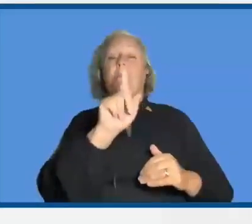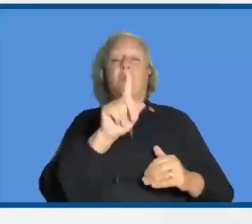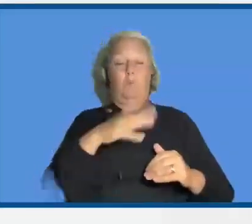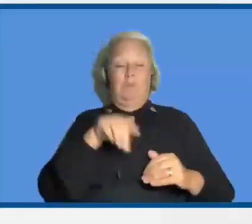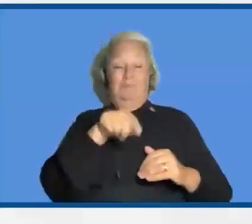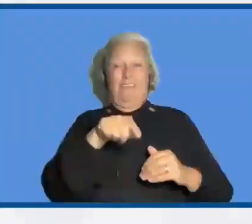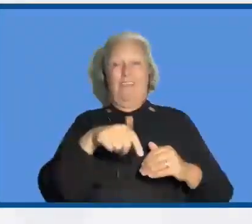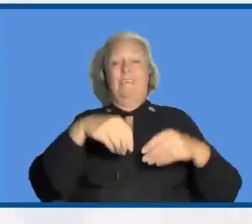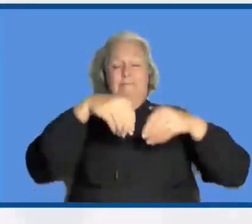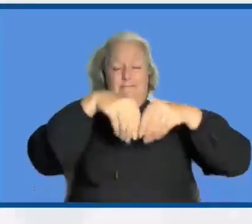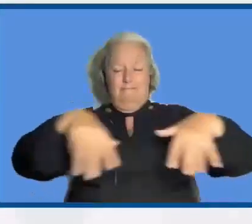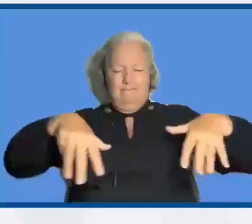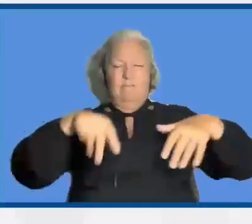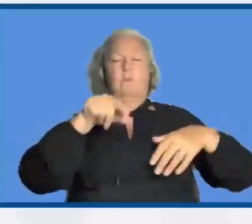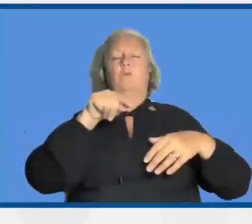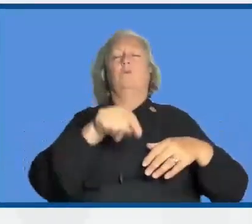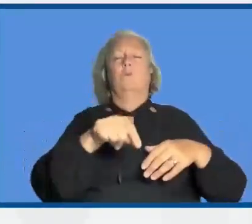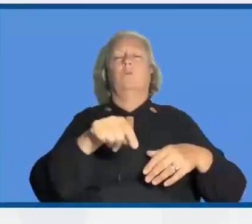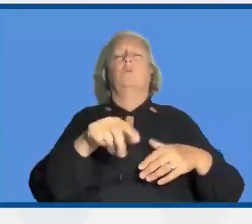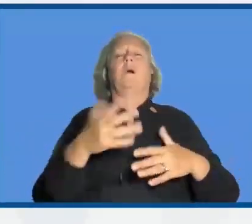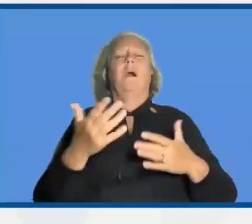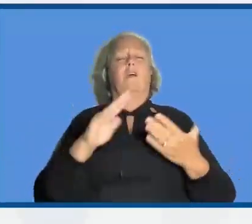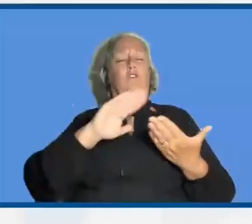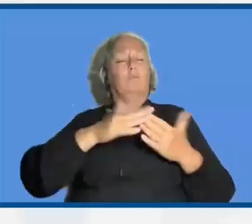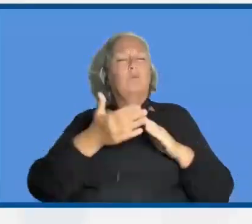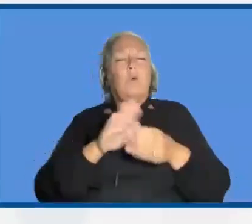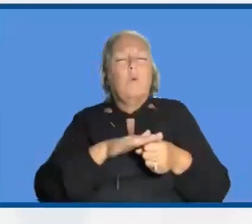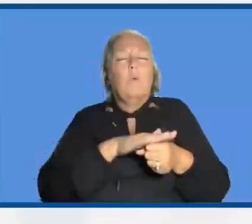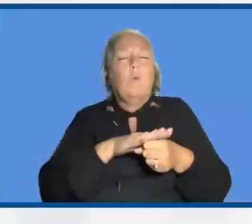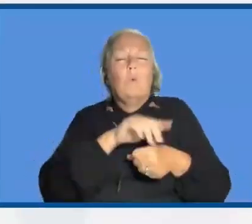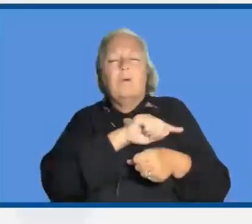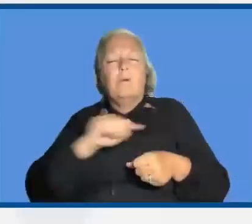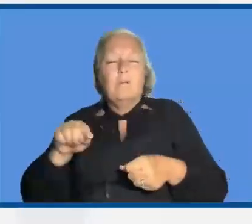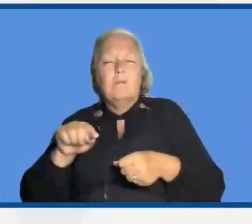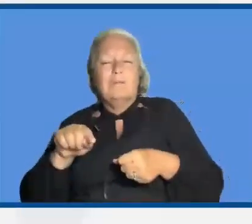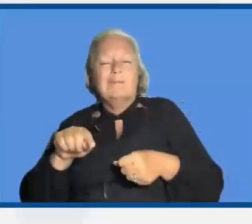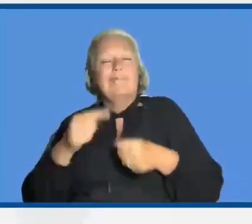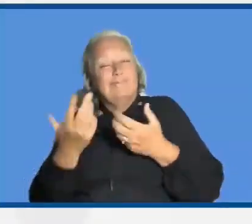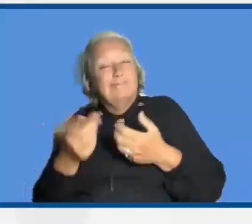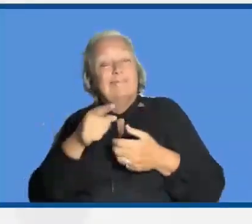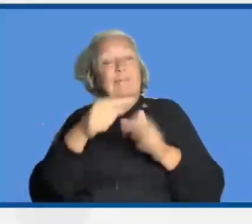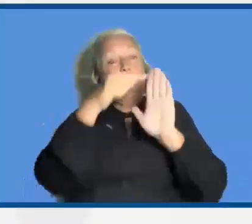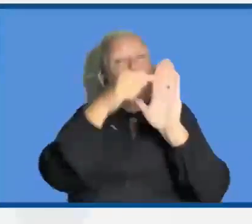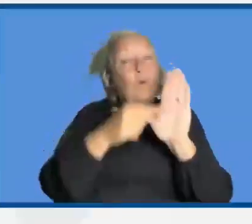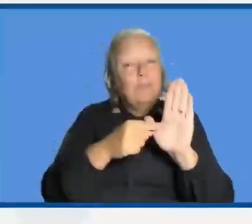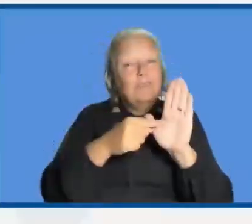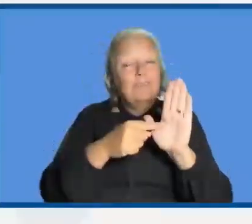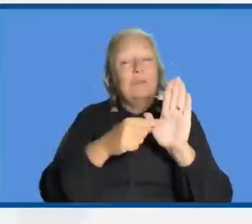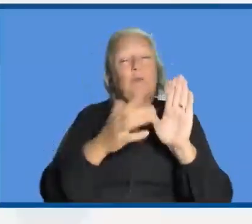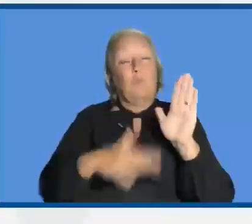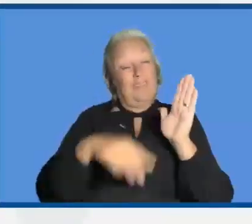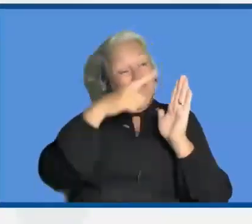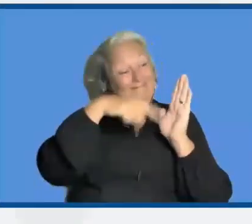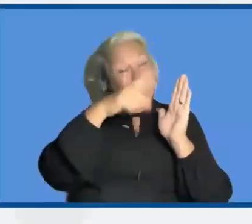escalate in communities. So we also need to think about those policies and need to permeate in the local